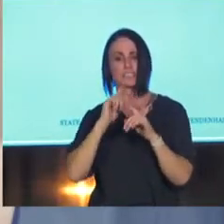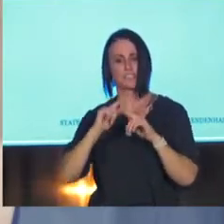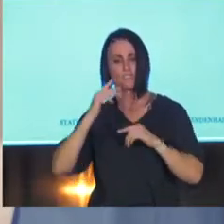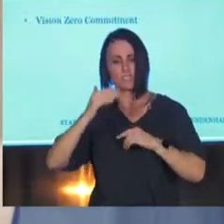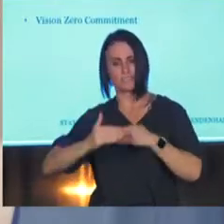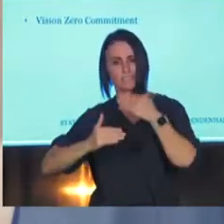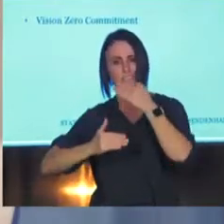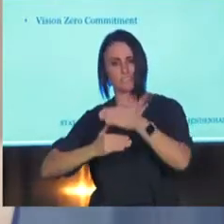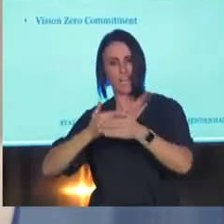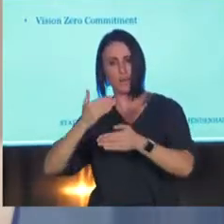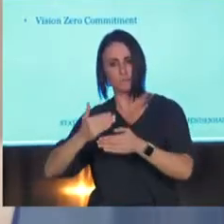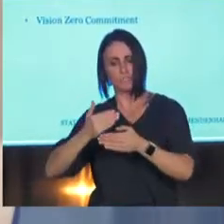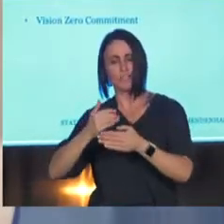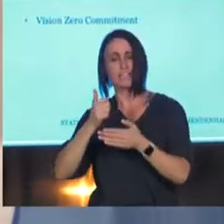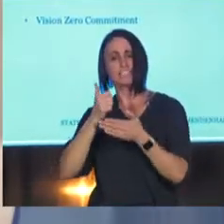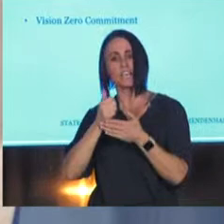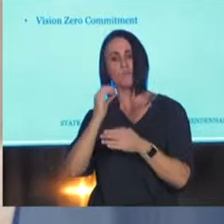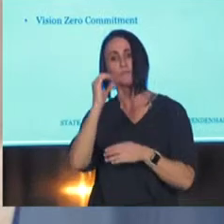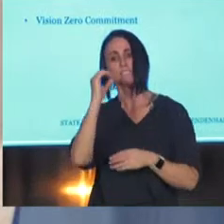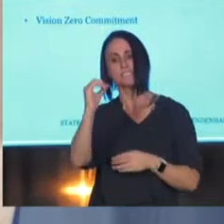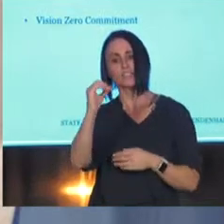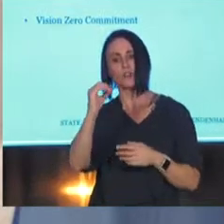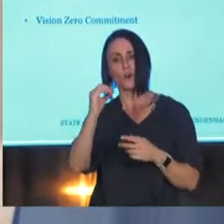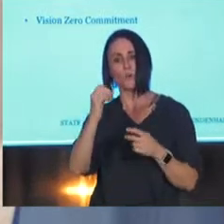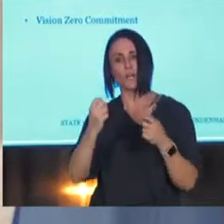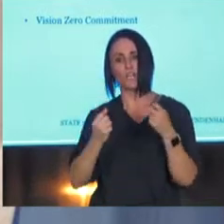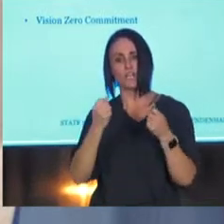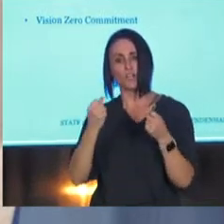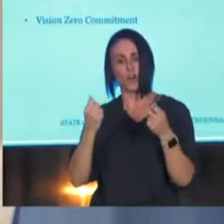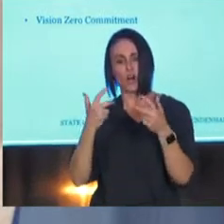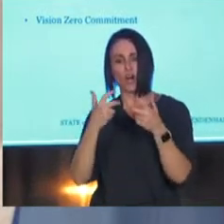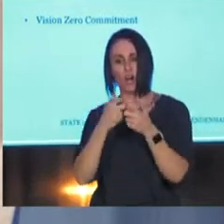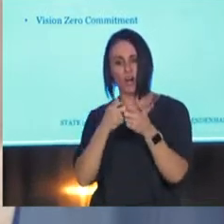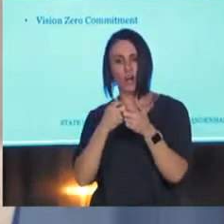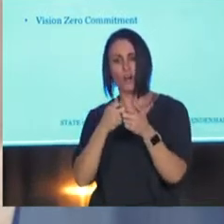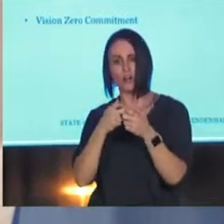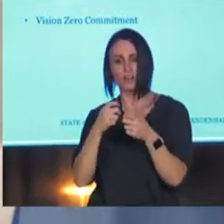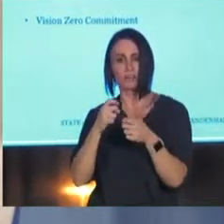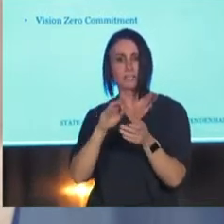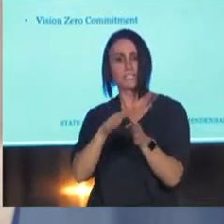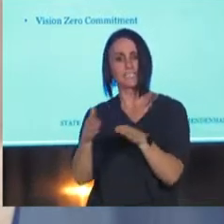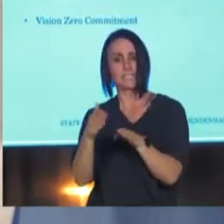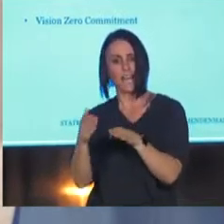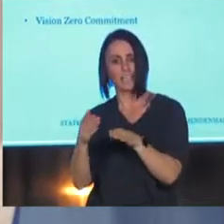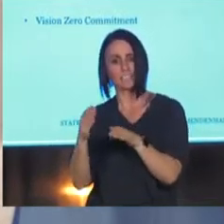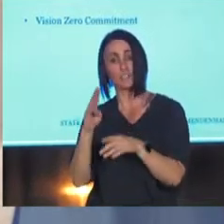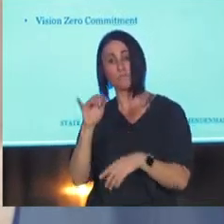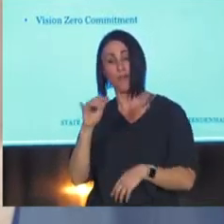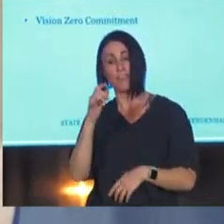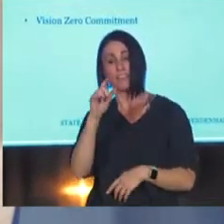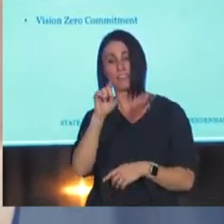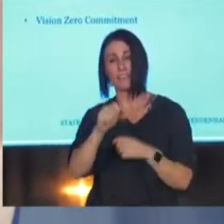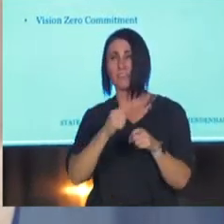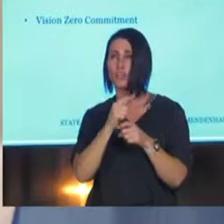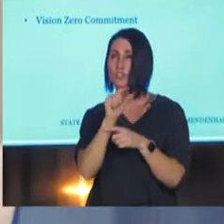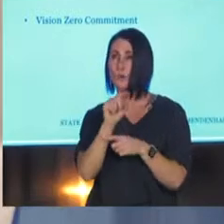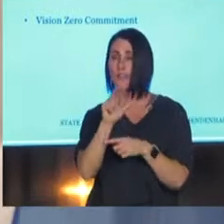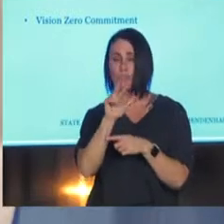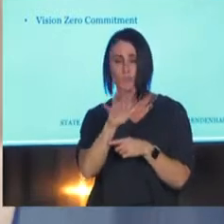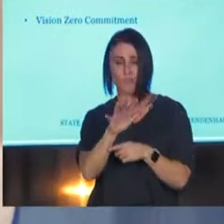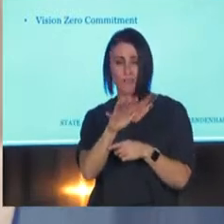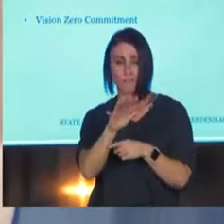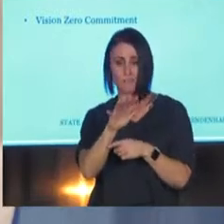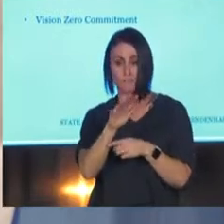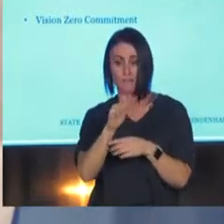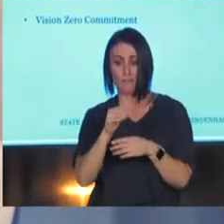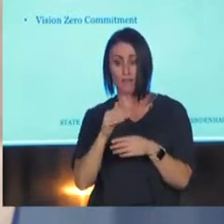that are designed to achieve zero traffic-related deaths and serious injuries by the year 2035. In the week